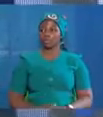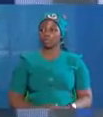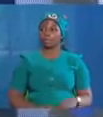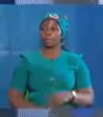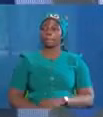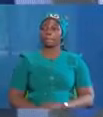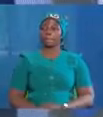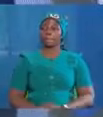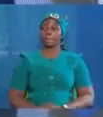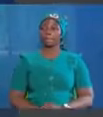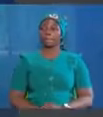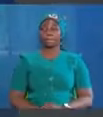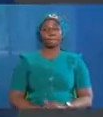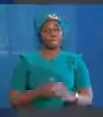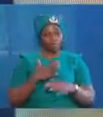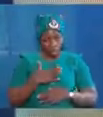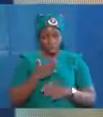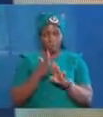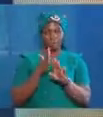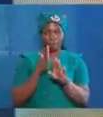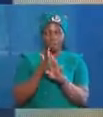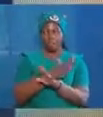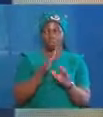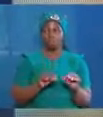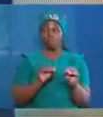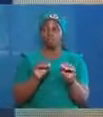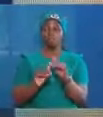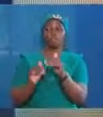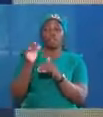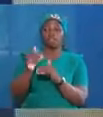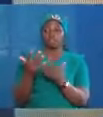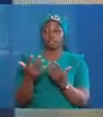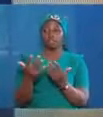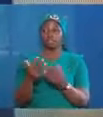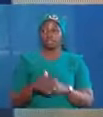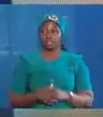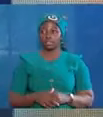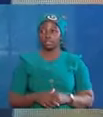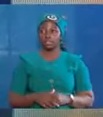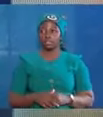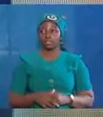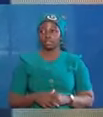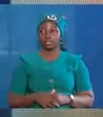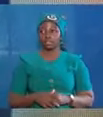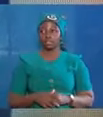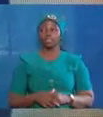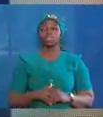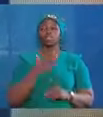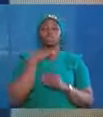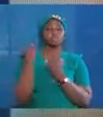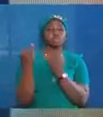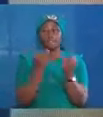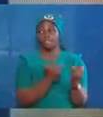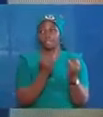Minister, before we go to the next step, the next level, we want to invite you now